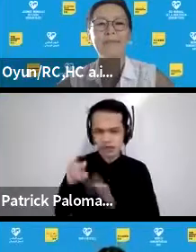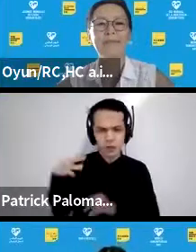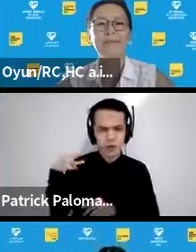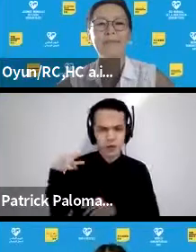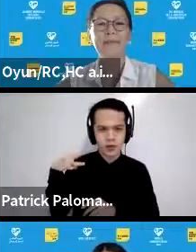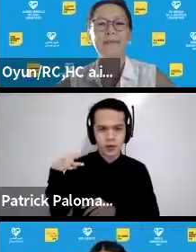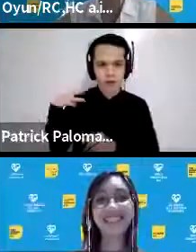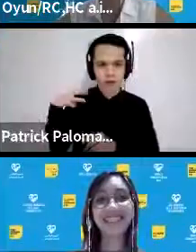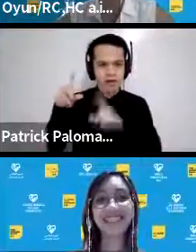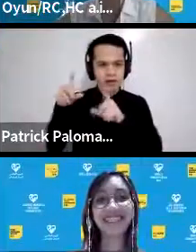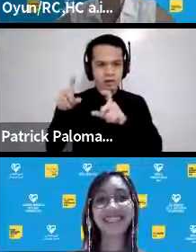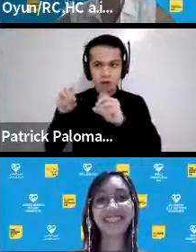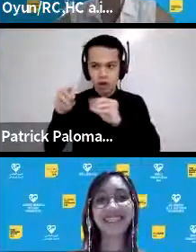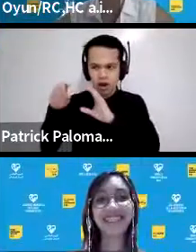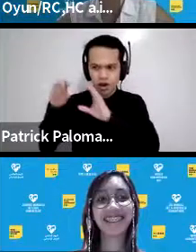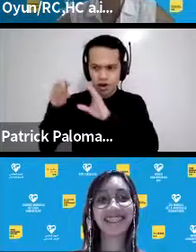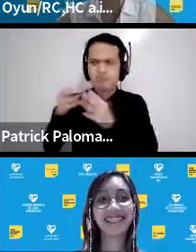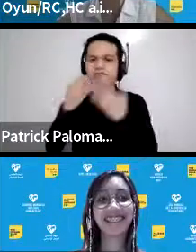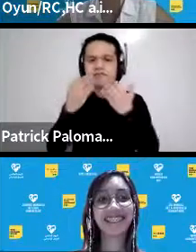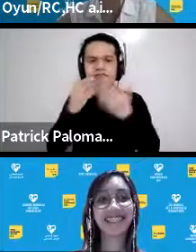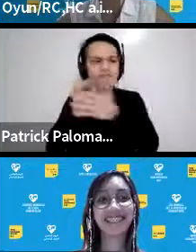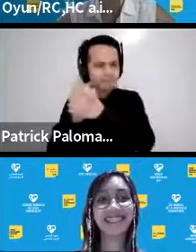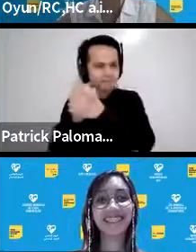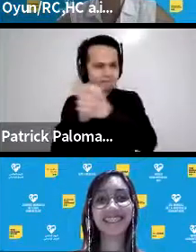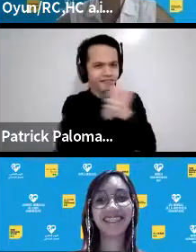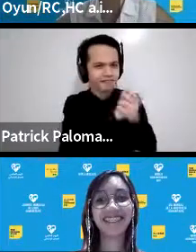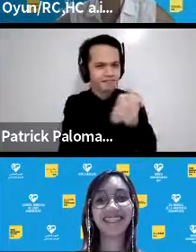switch on their cameras. Thank you, everyone, and congratulations.